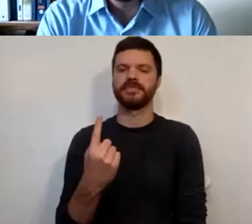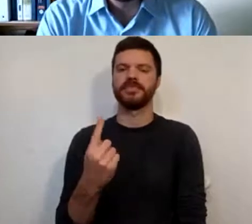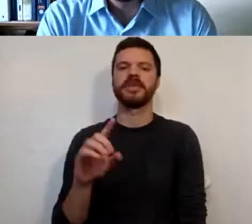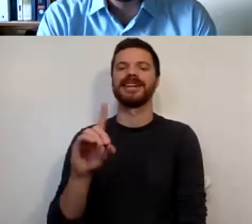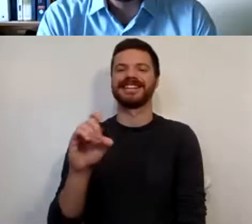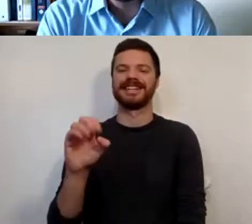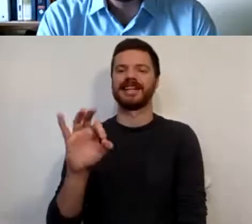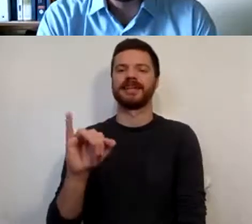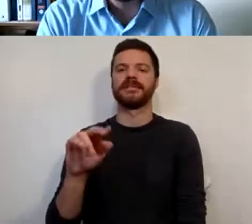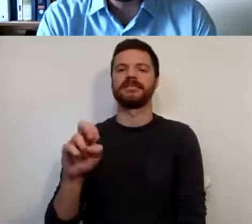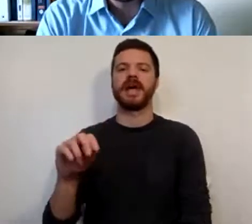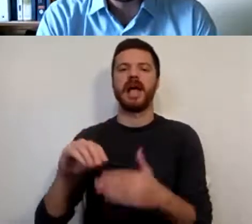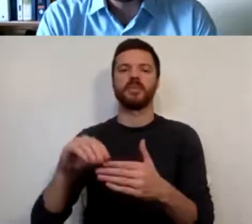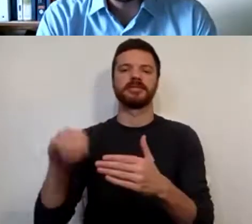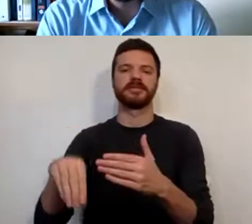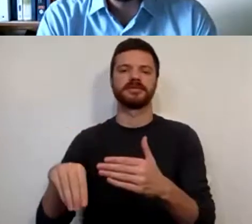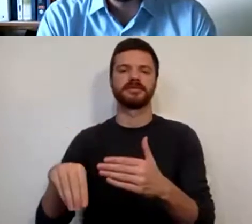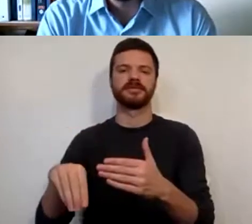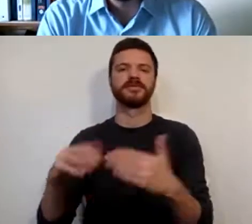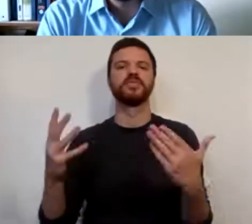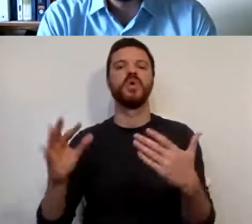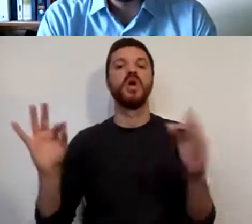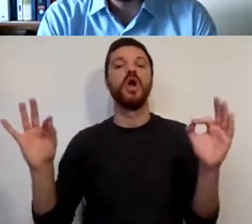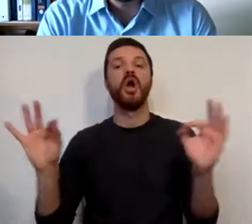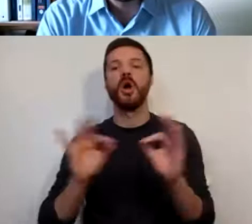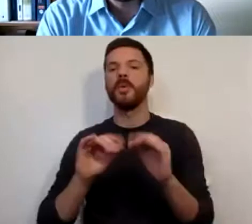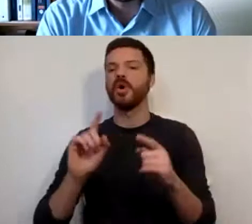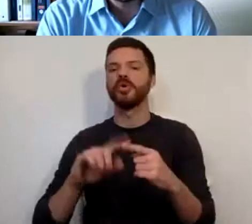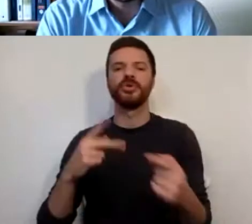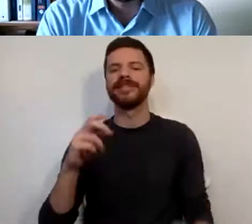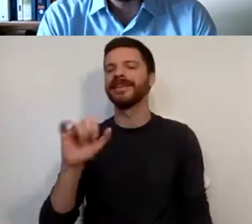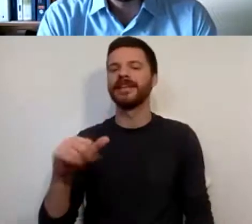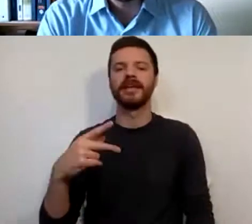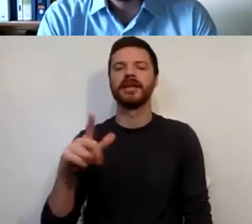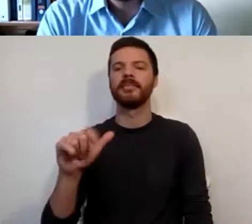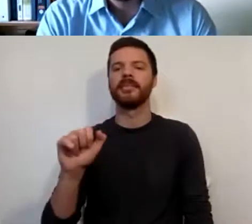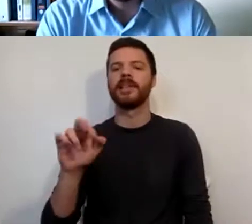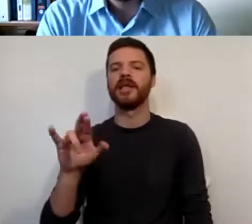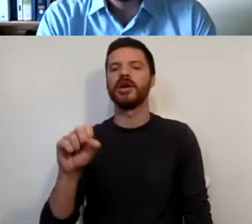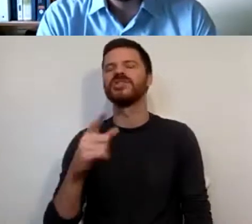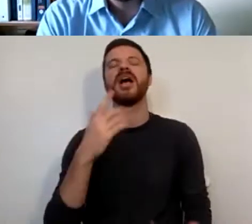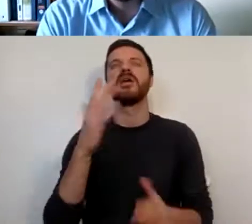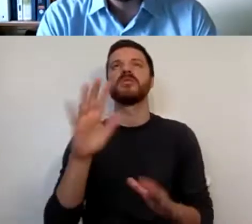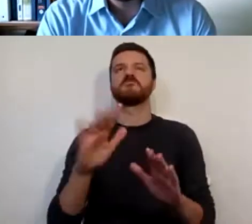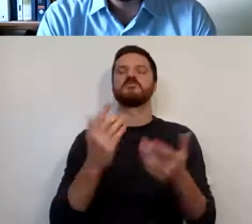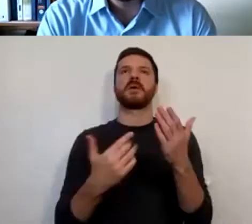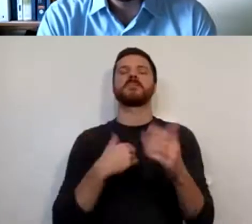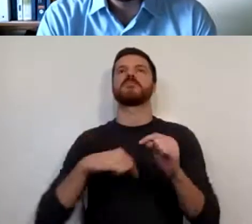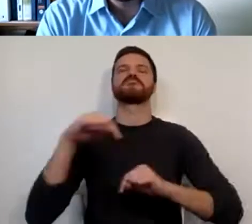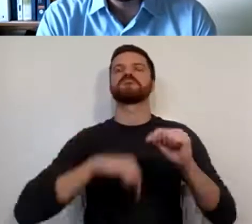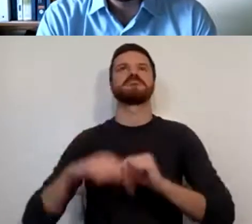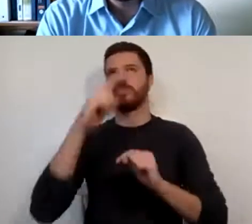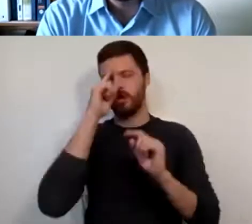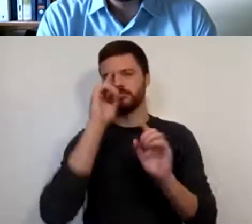are important to whoever the key players are. Well, actually, let me reverse my thoughts.